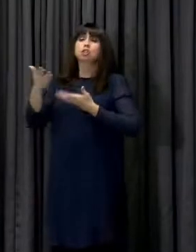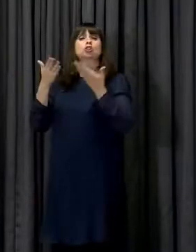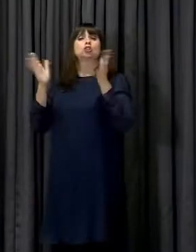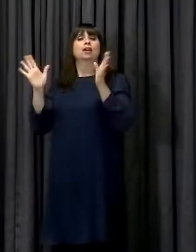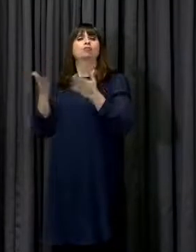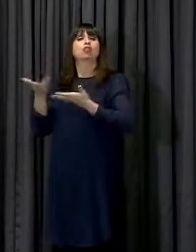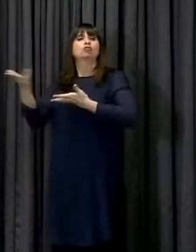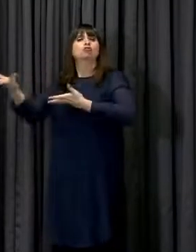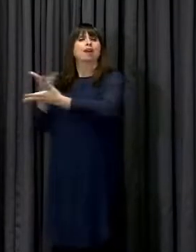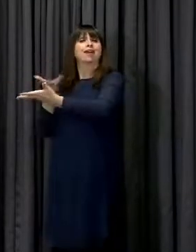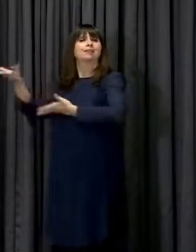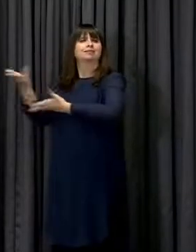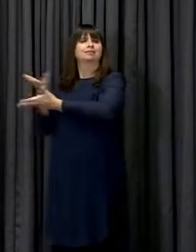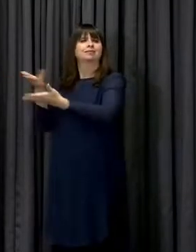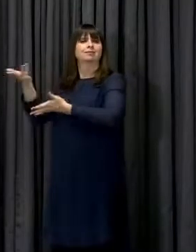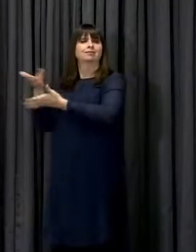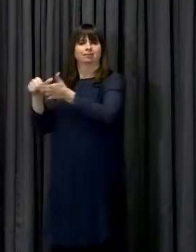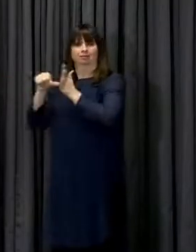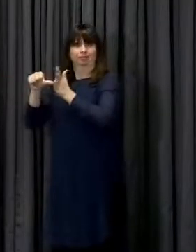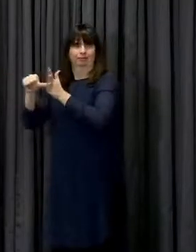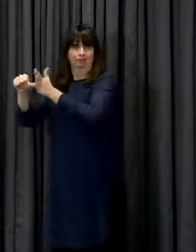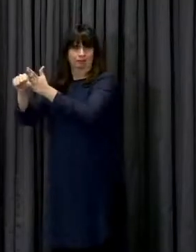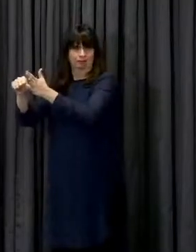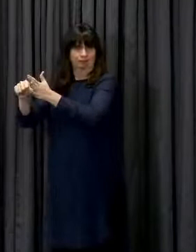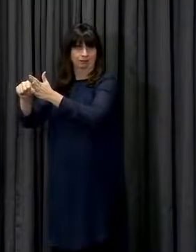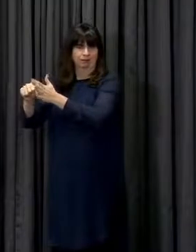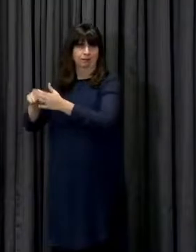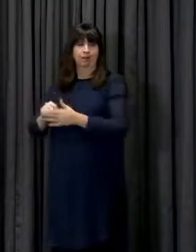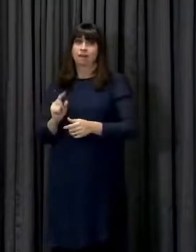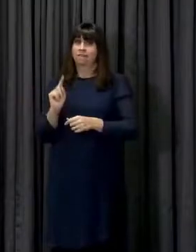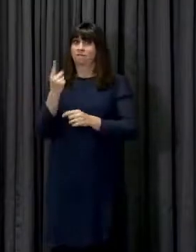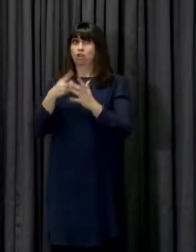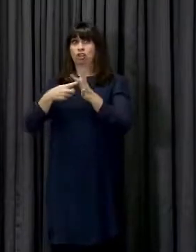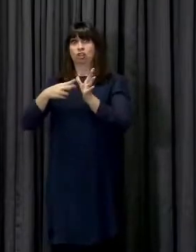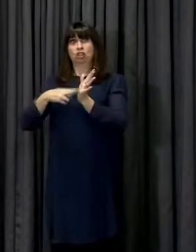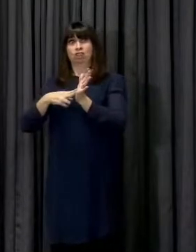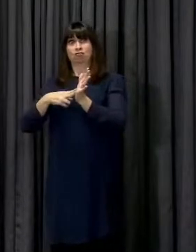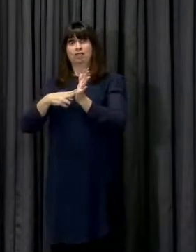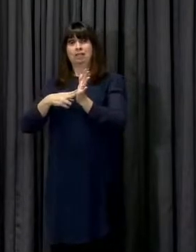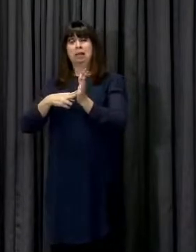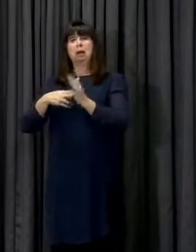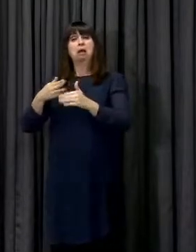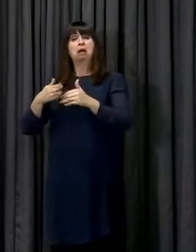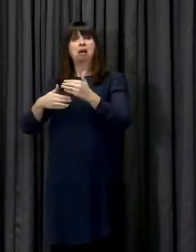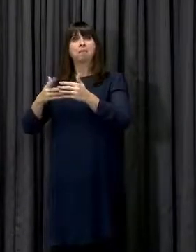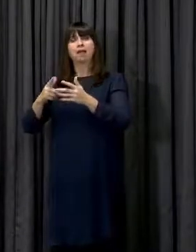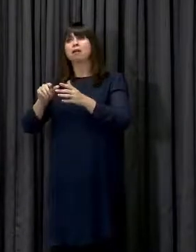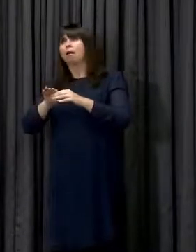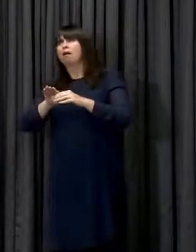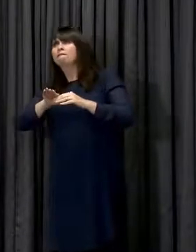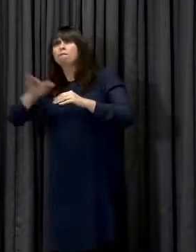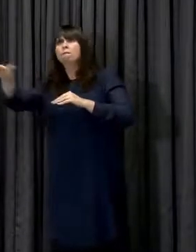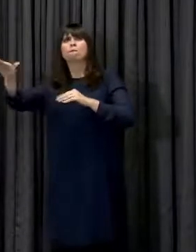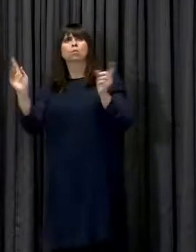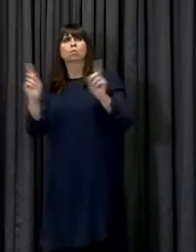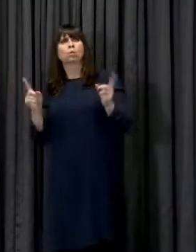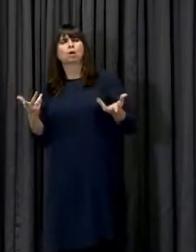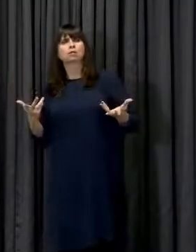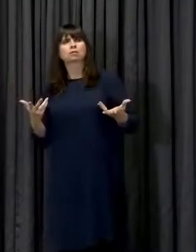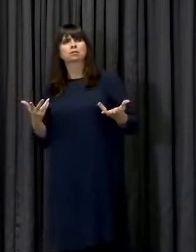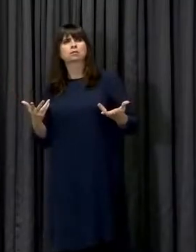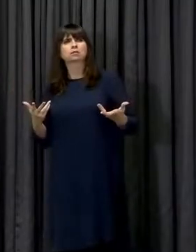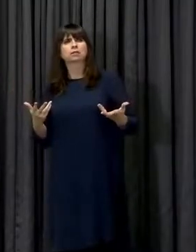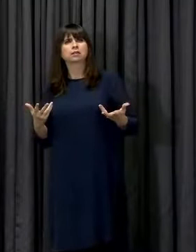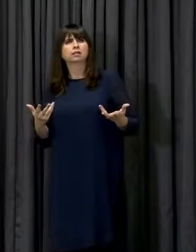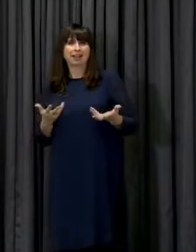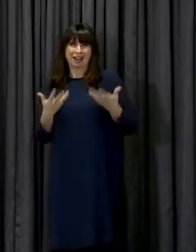generally. We're all going to have to confront the reality of this, not just on the 1st of January, but for the months ahead. And it's a hugely unwelcome